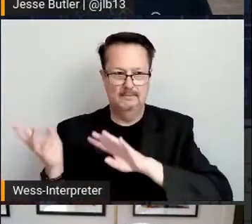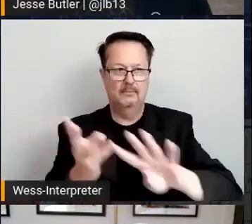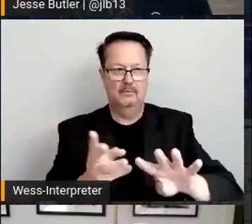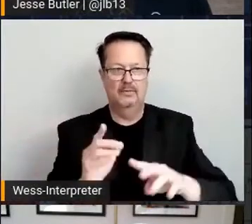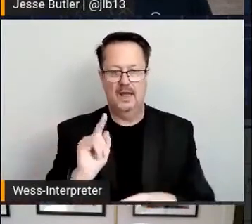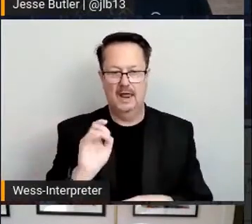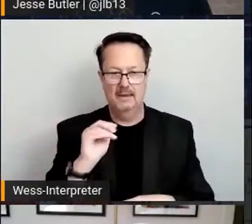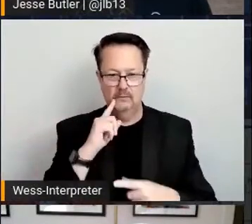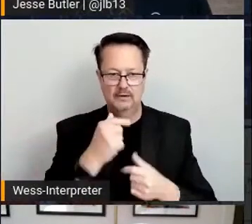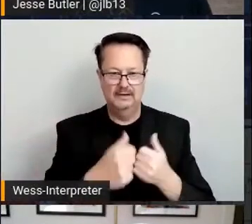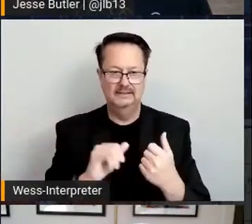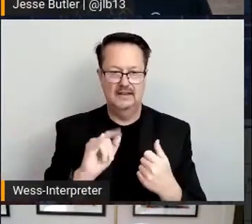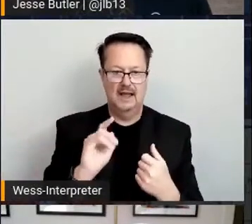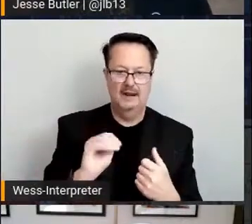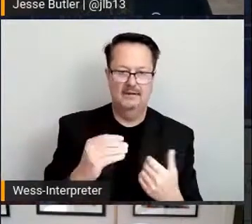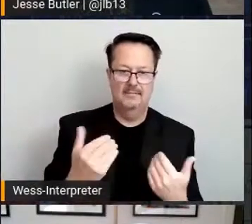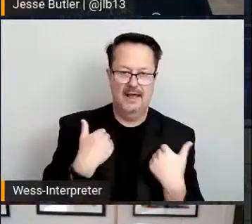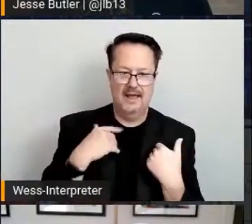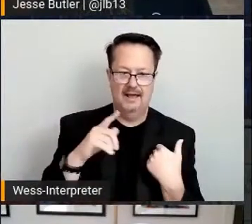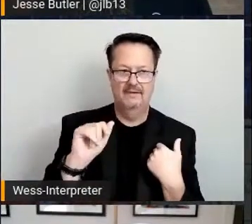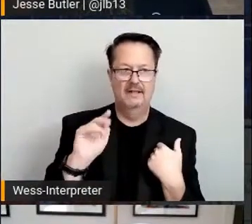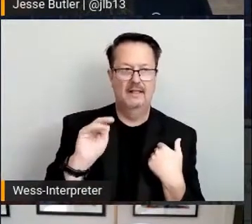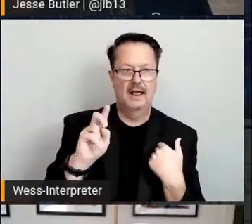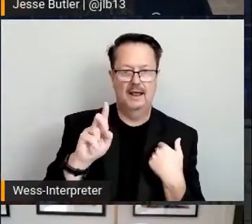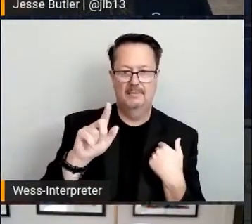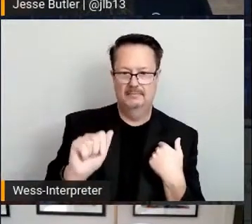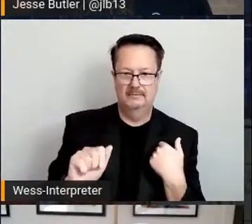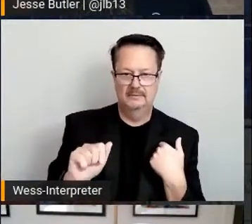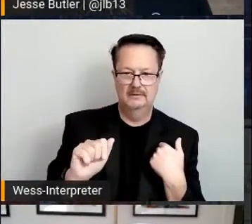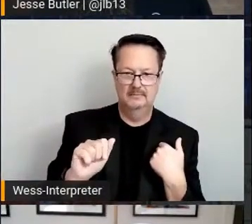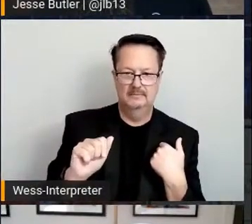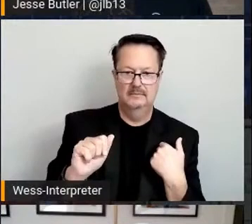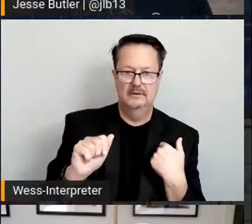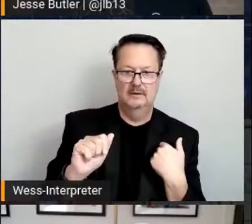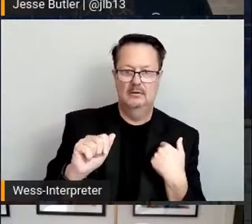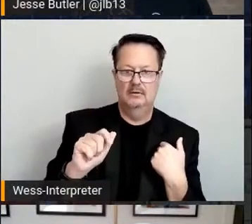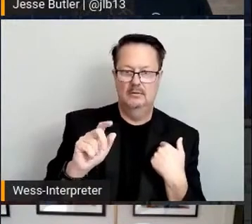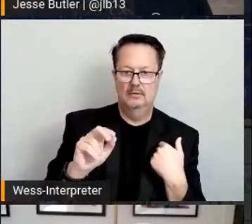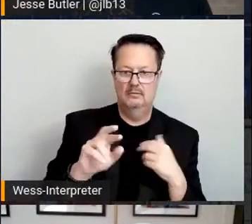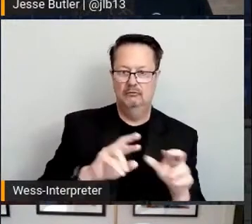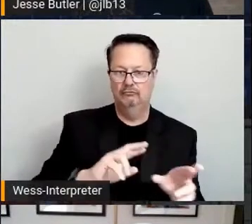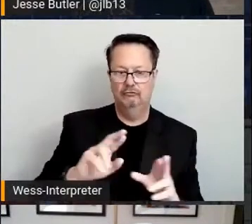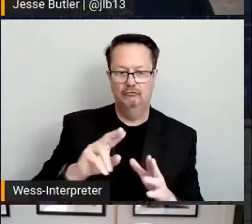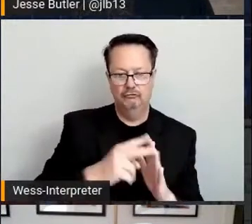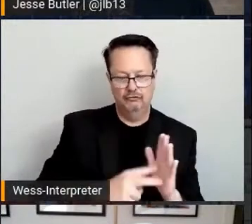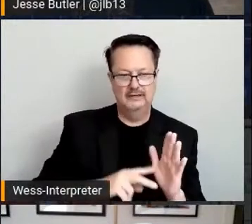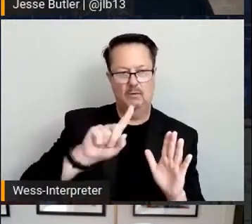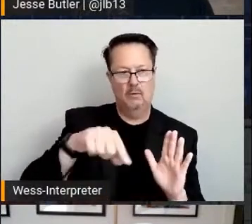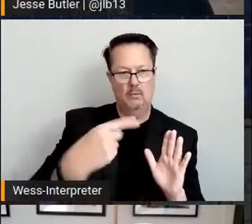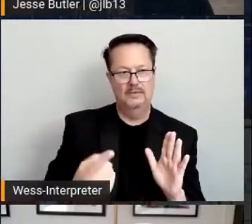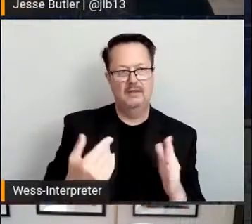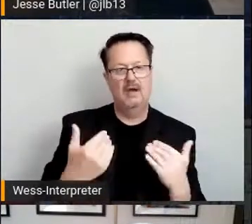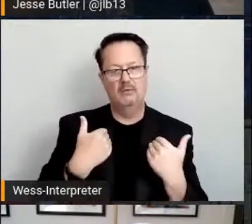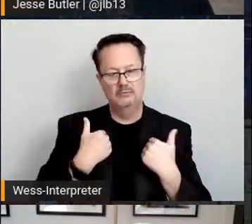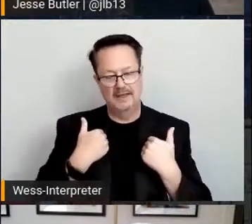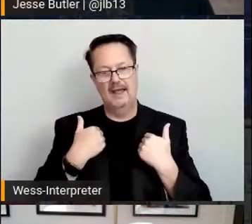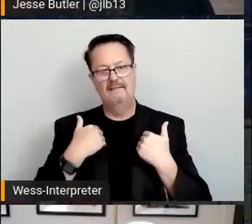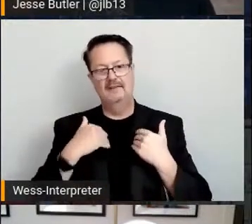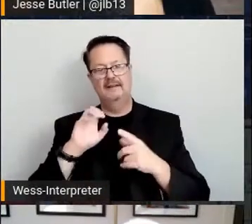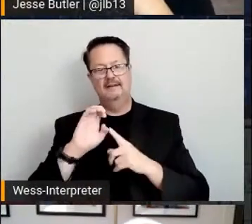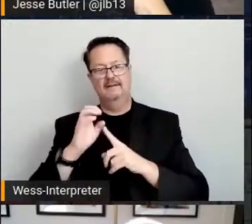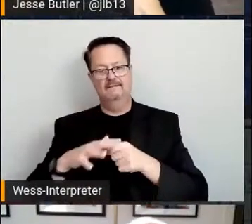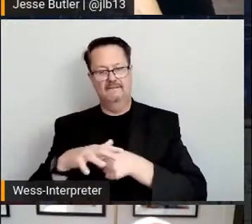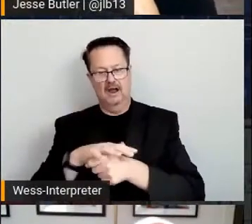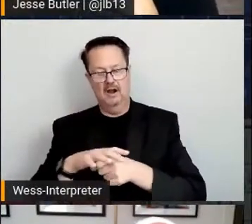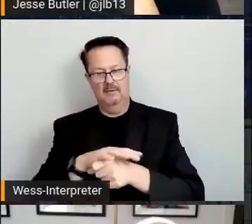have a DynamoDB read only. I also I'm having a variable environment variable name, table name,